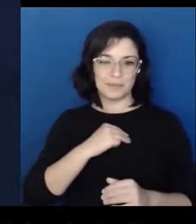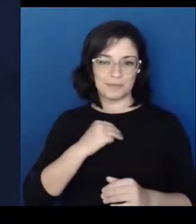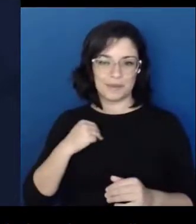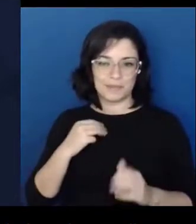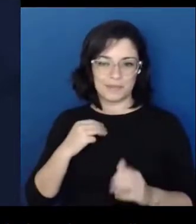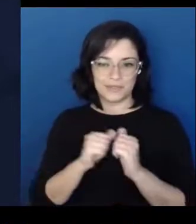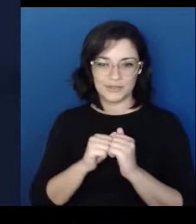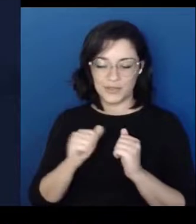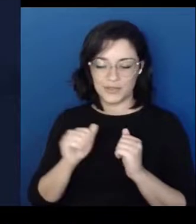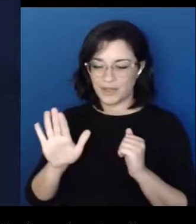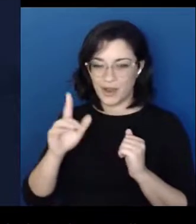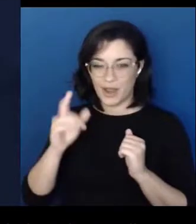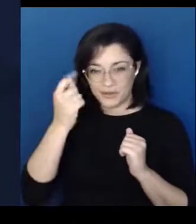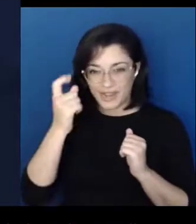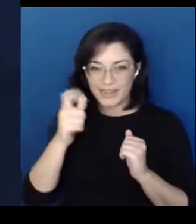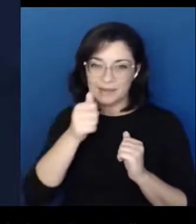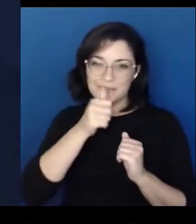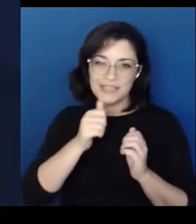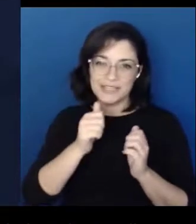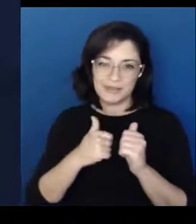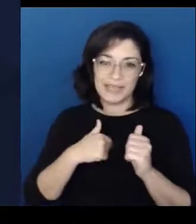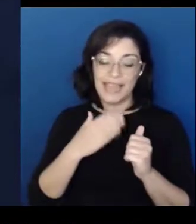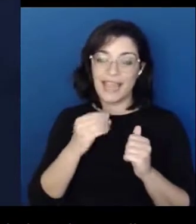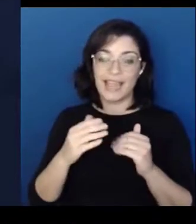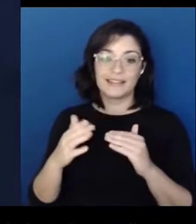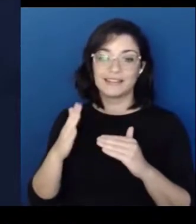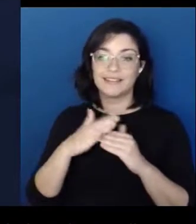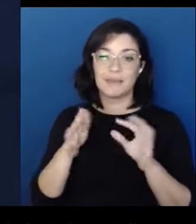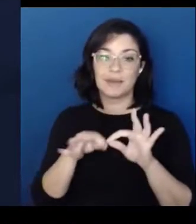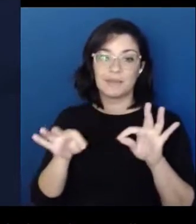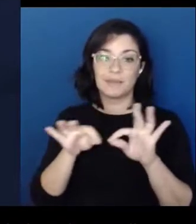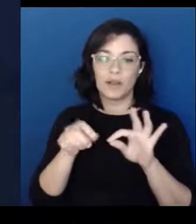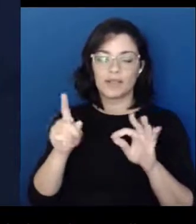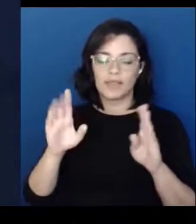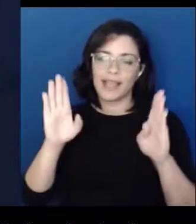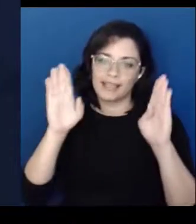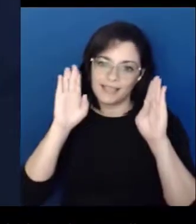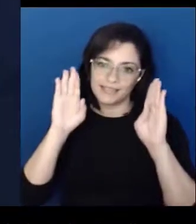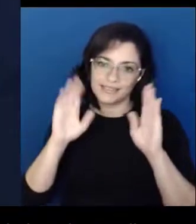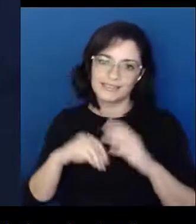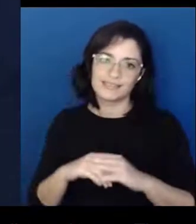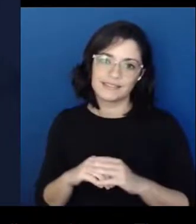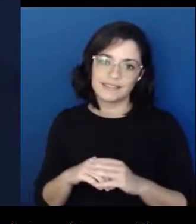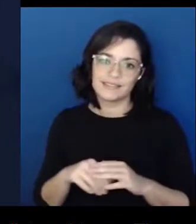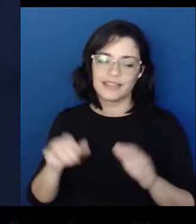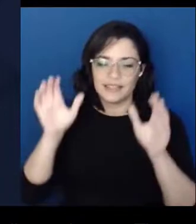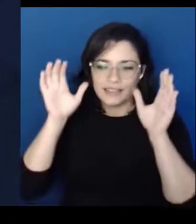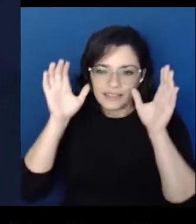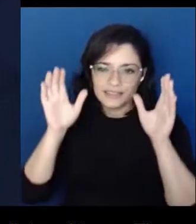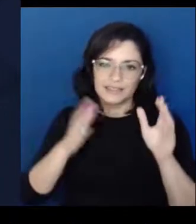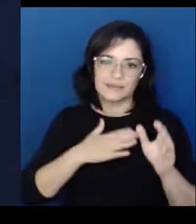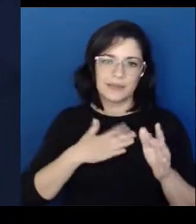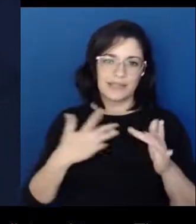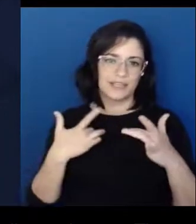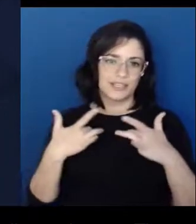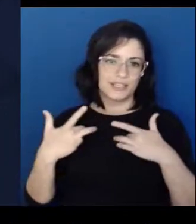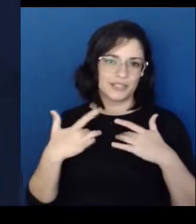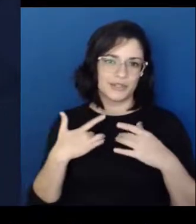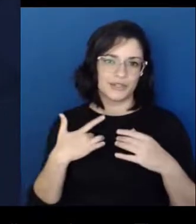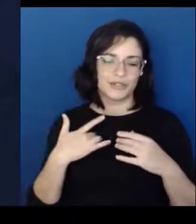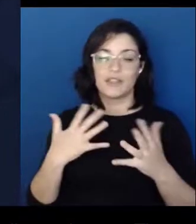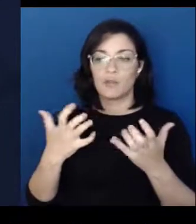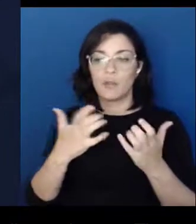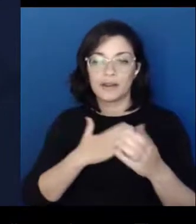to me was they listened to me. They paid attention to my concerns. They sought my advice. They made me